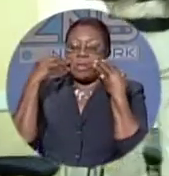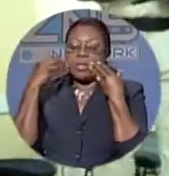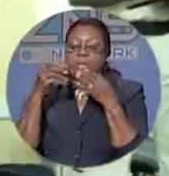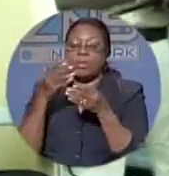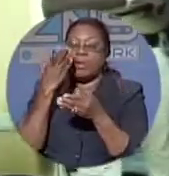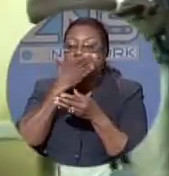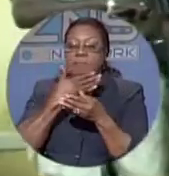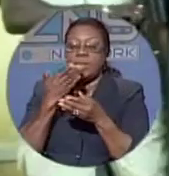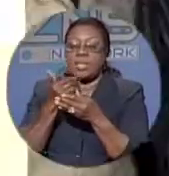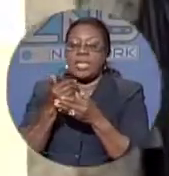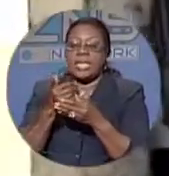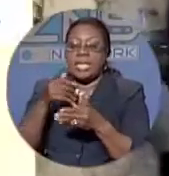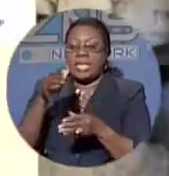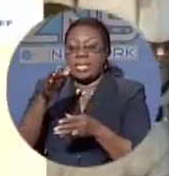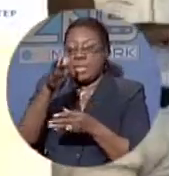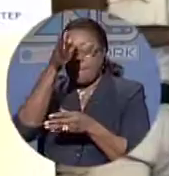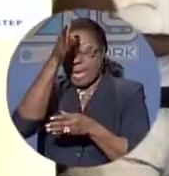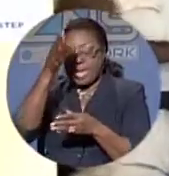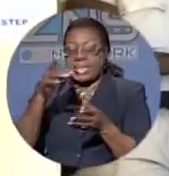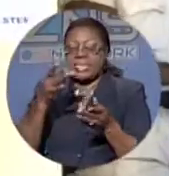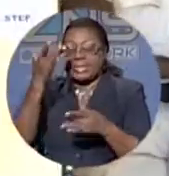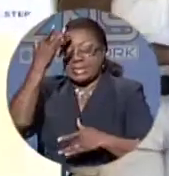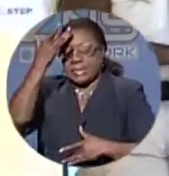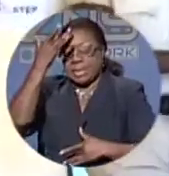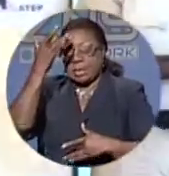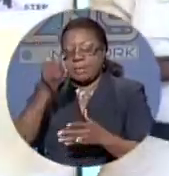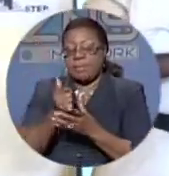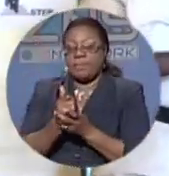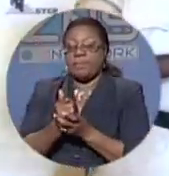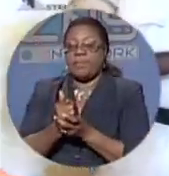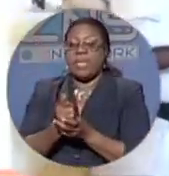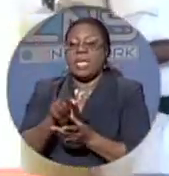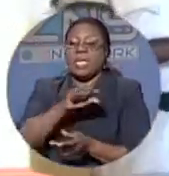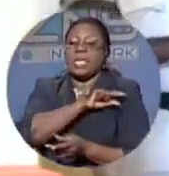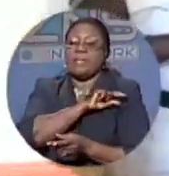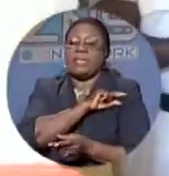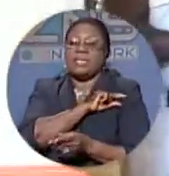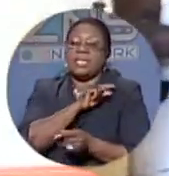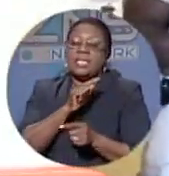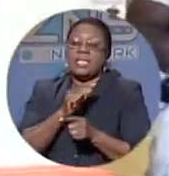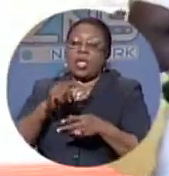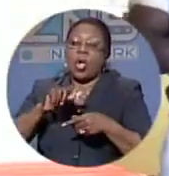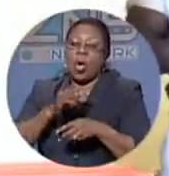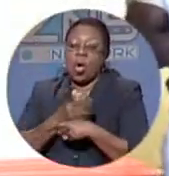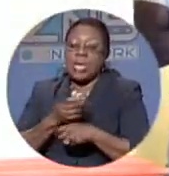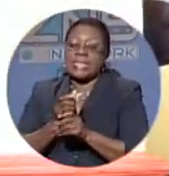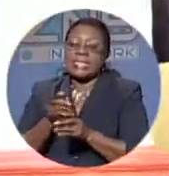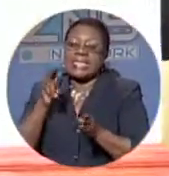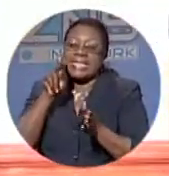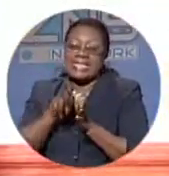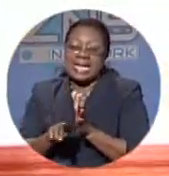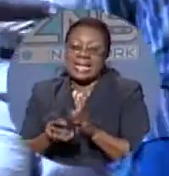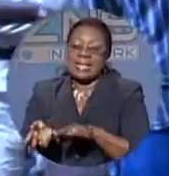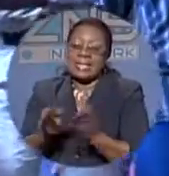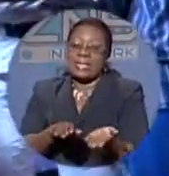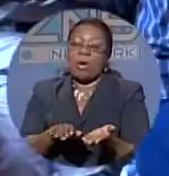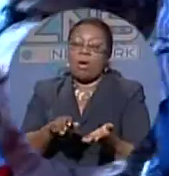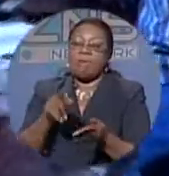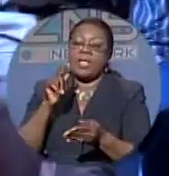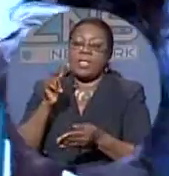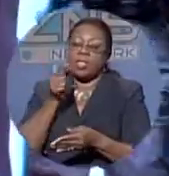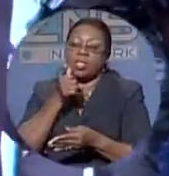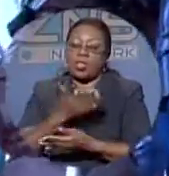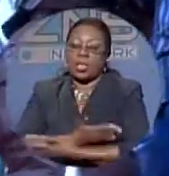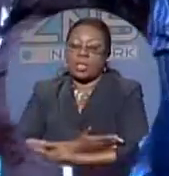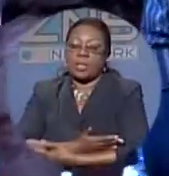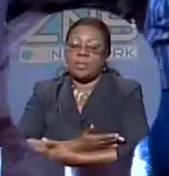mask. Reports are that the man is not well. The charges read that Gibson intentionally caused the death of Rashe Gibson. He was not required to